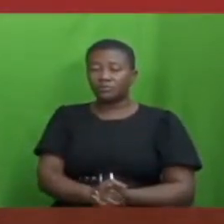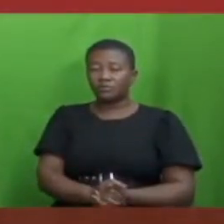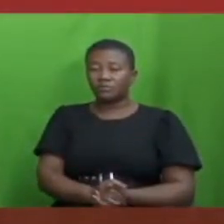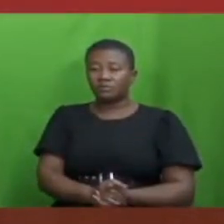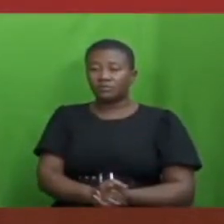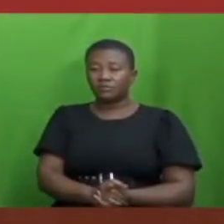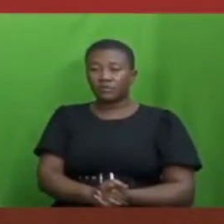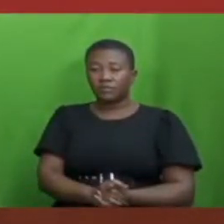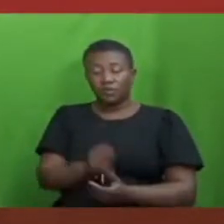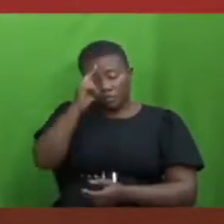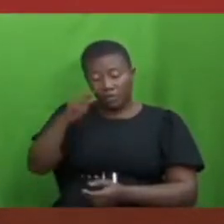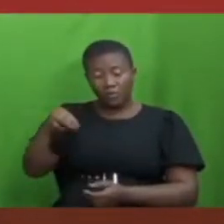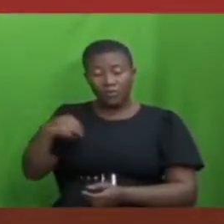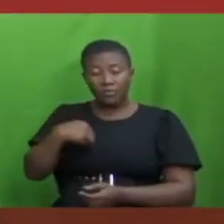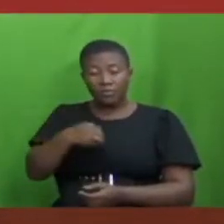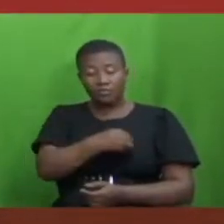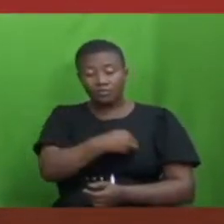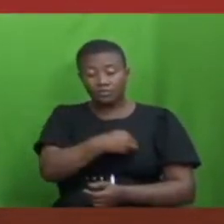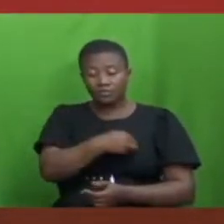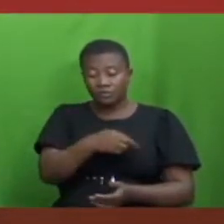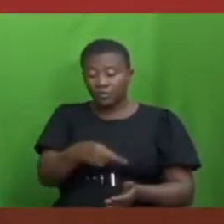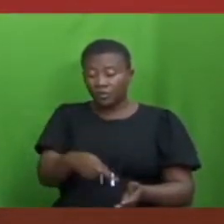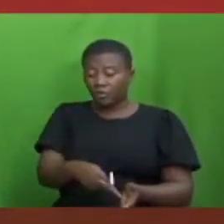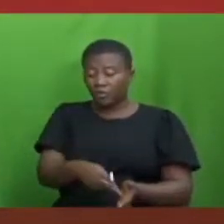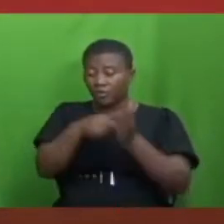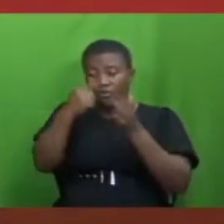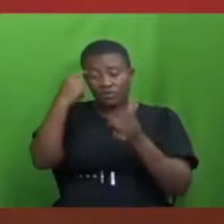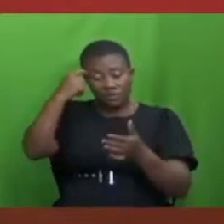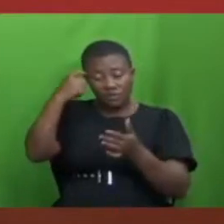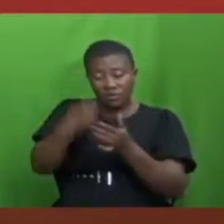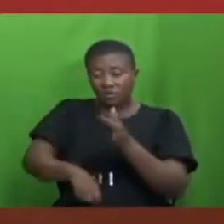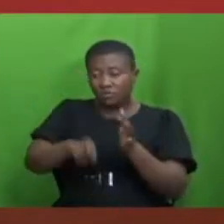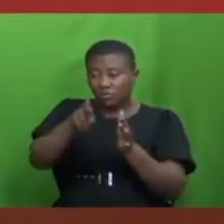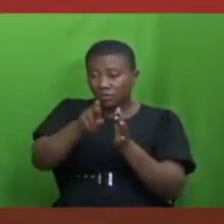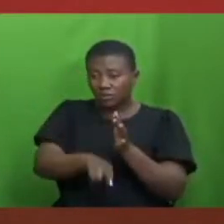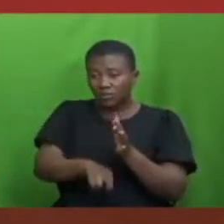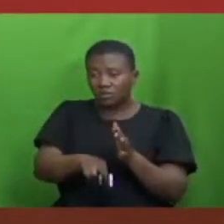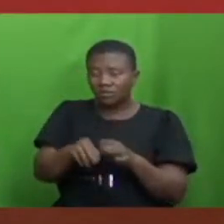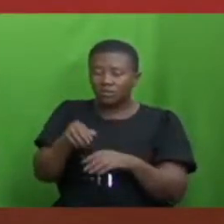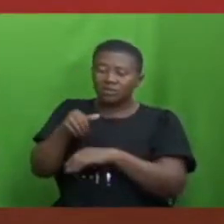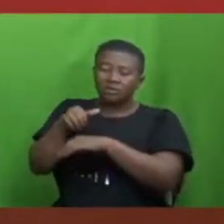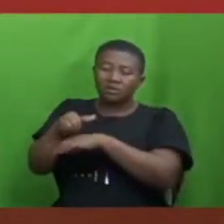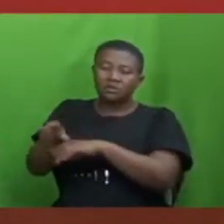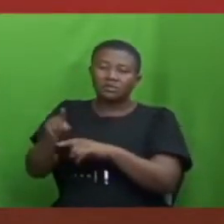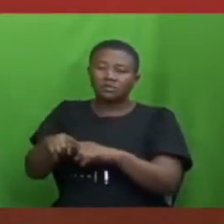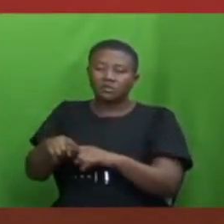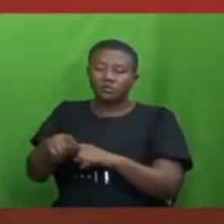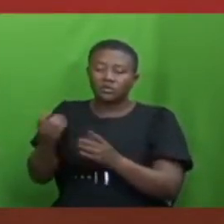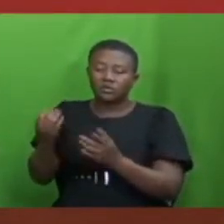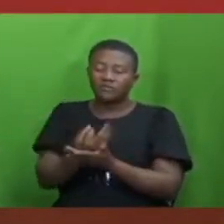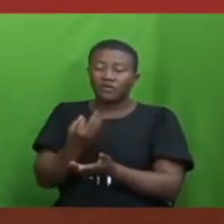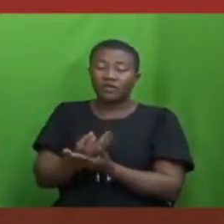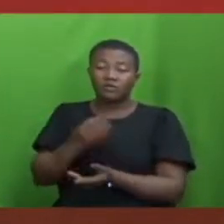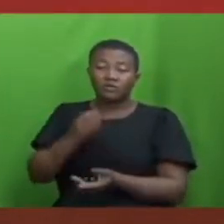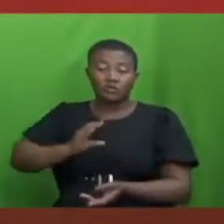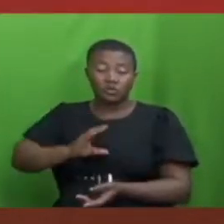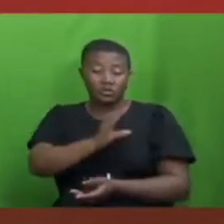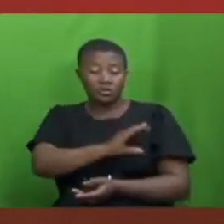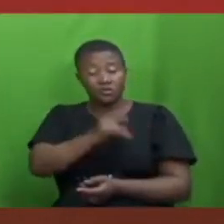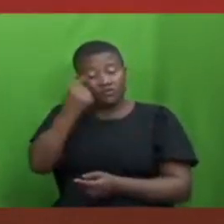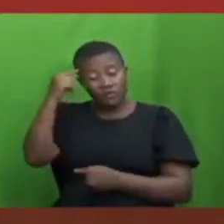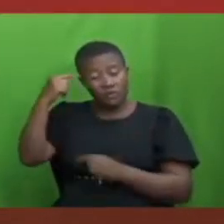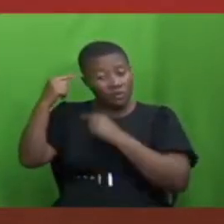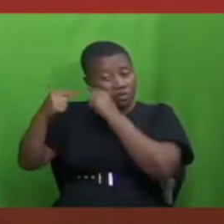Honourable Members, the request for waiver is referred to the Committee on Finance for